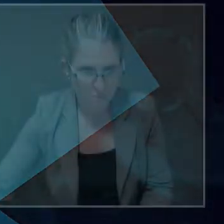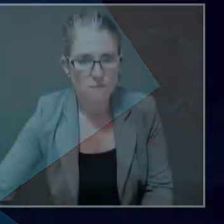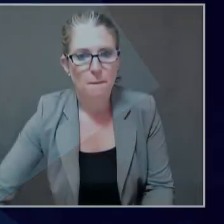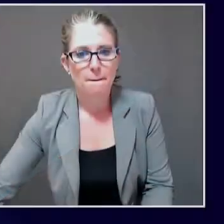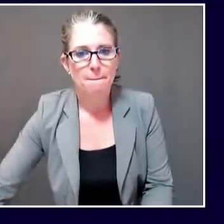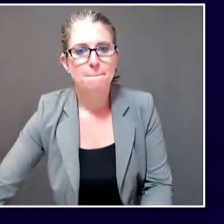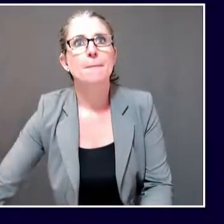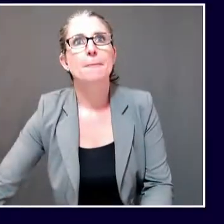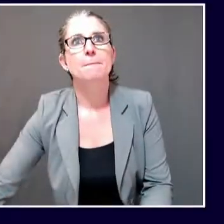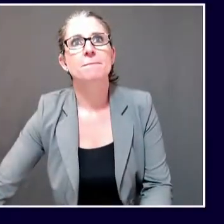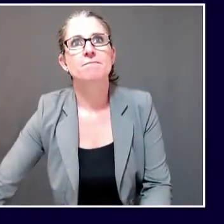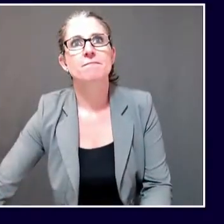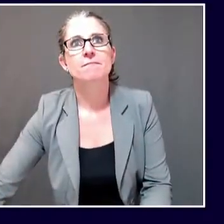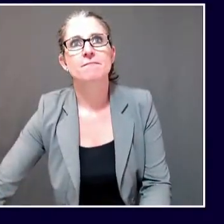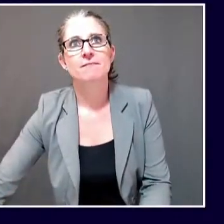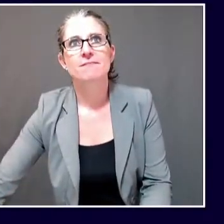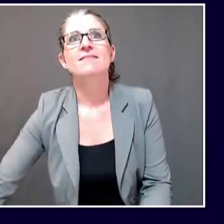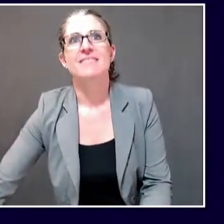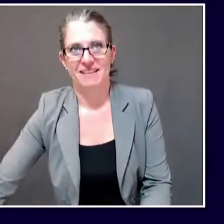up.